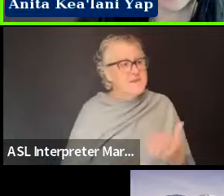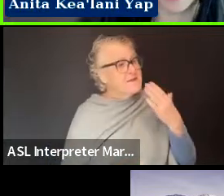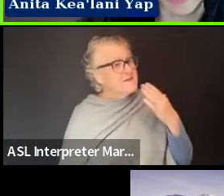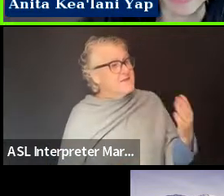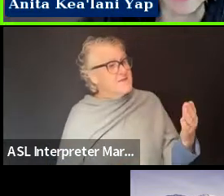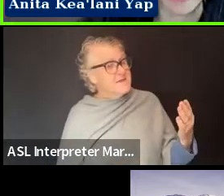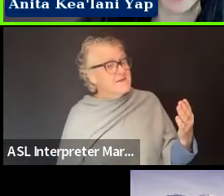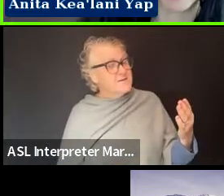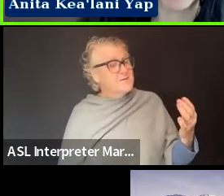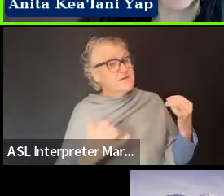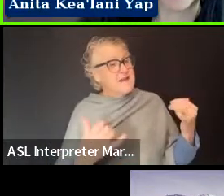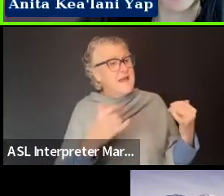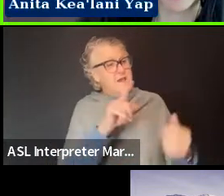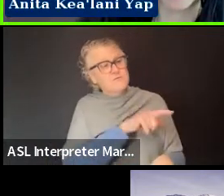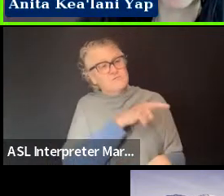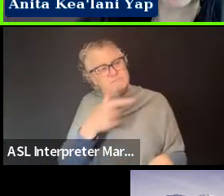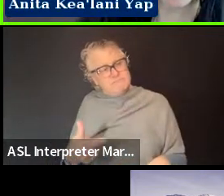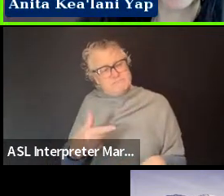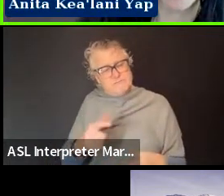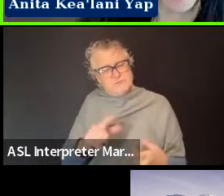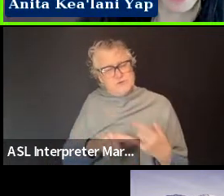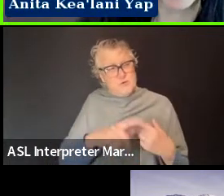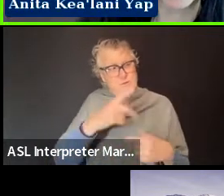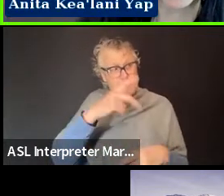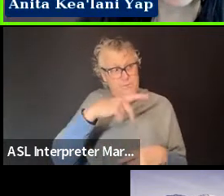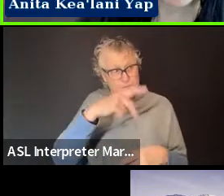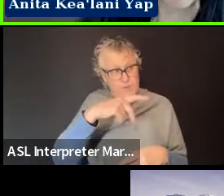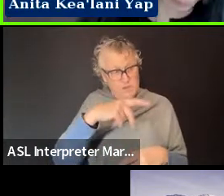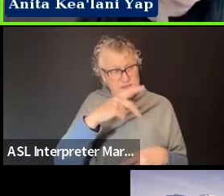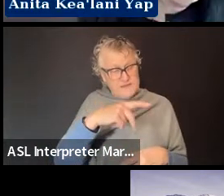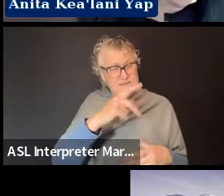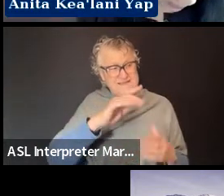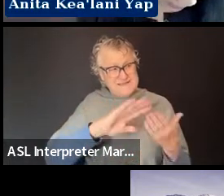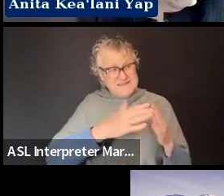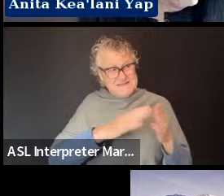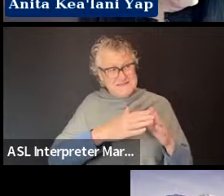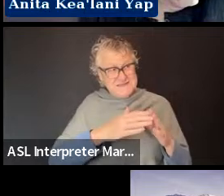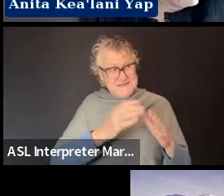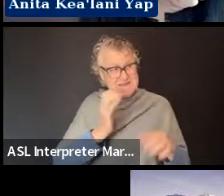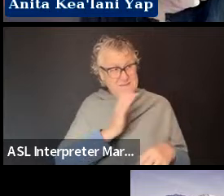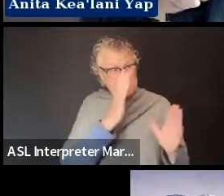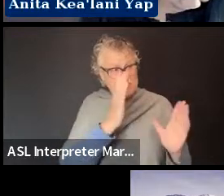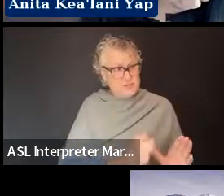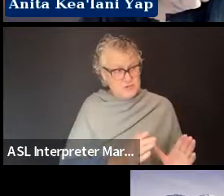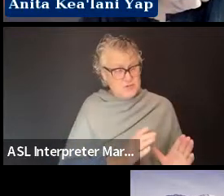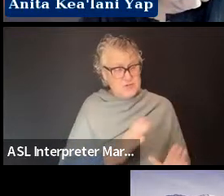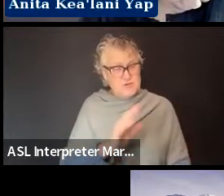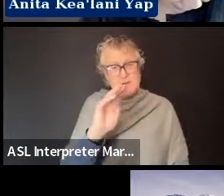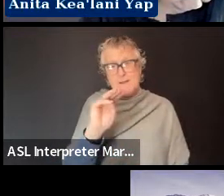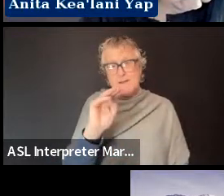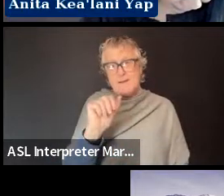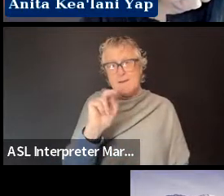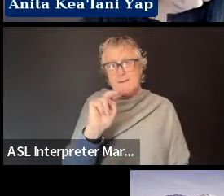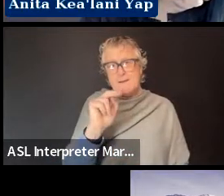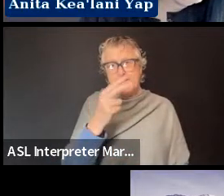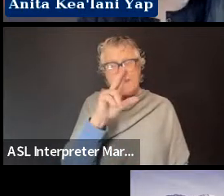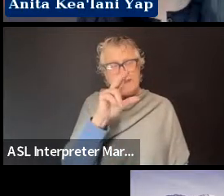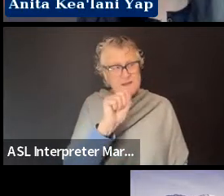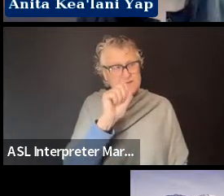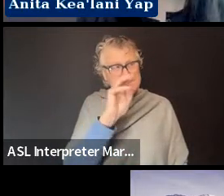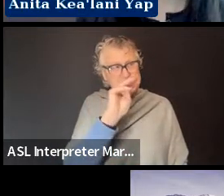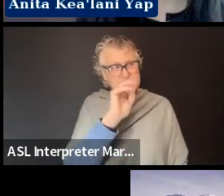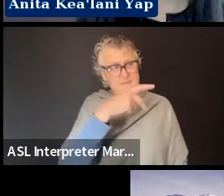City Commissioner Mingus Maps. Just good morning, everybody. Mingus Maps, Portland City